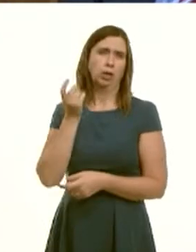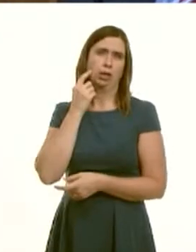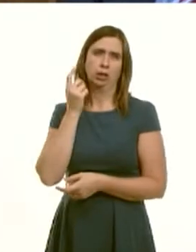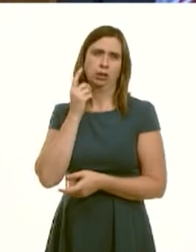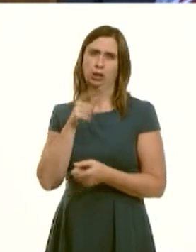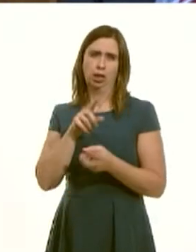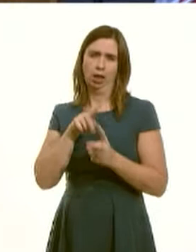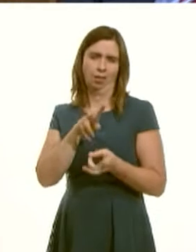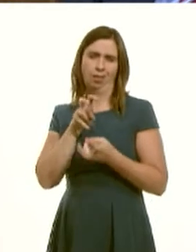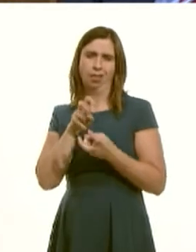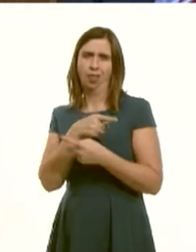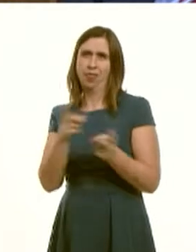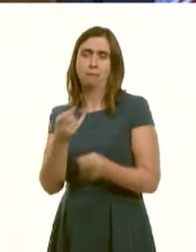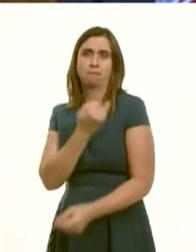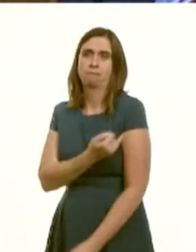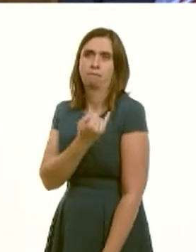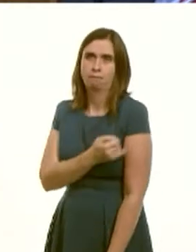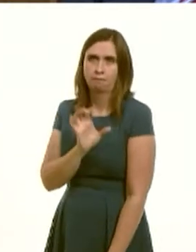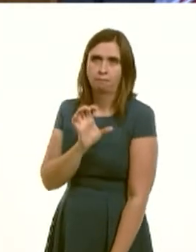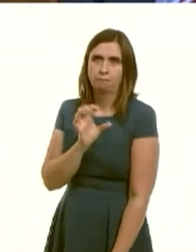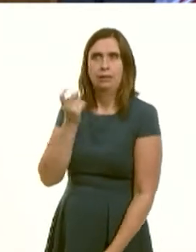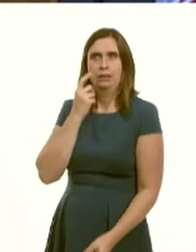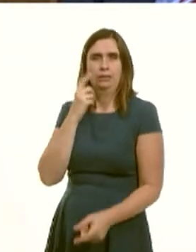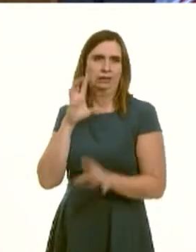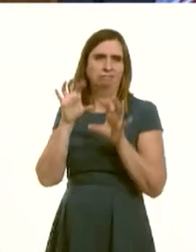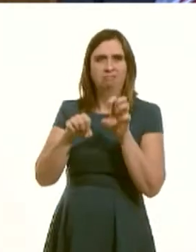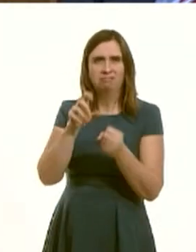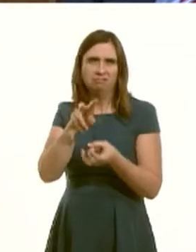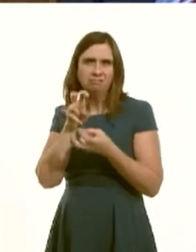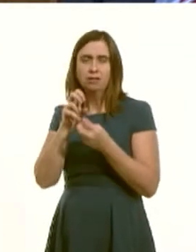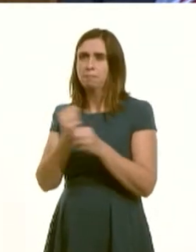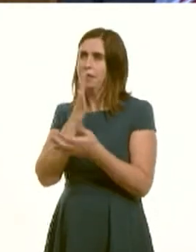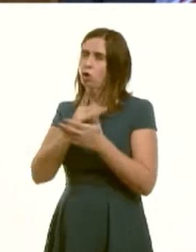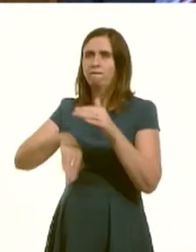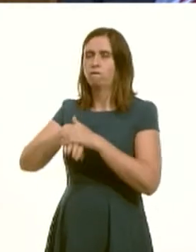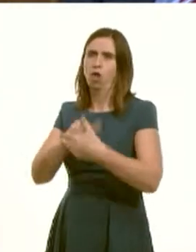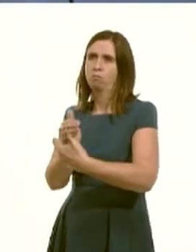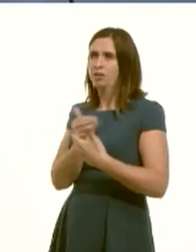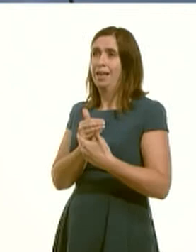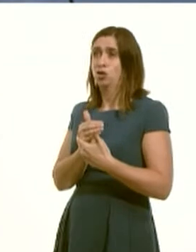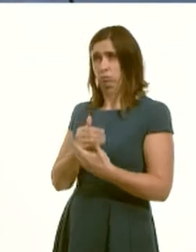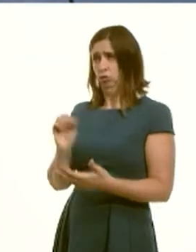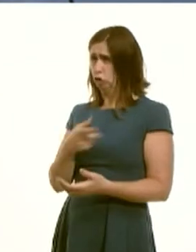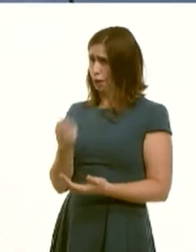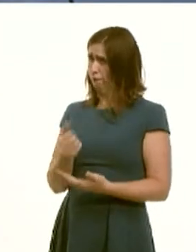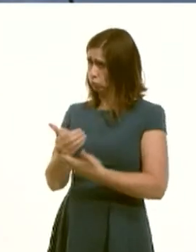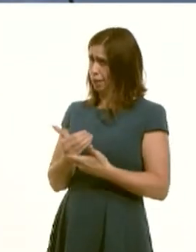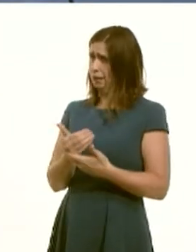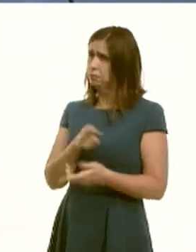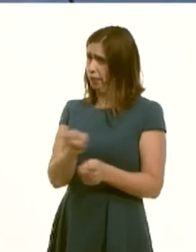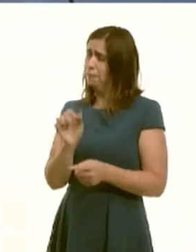of life in many, many ways, certainly in terms of their development, that they receive the full protection that they should be entitled to. Bethan